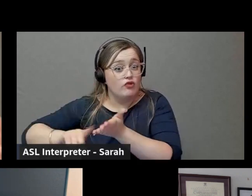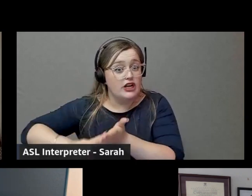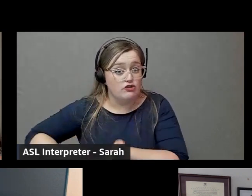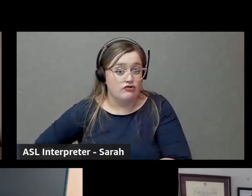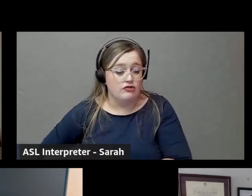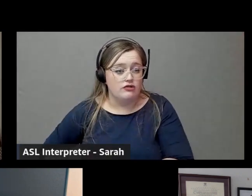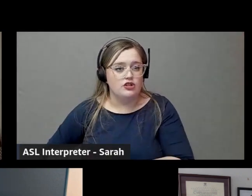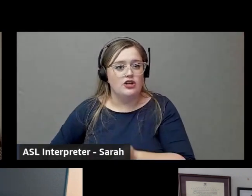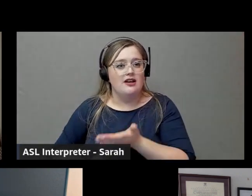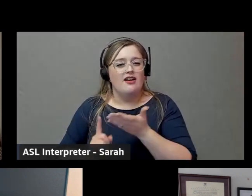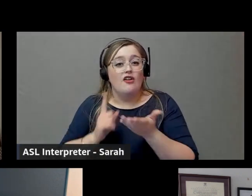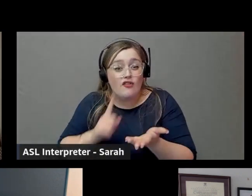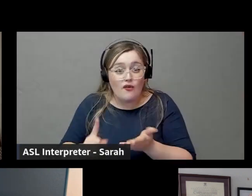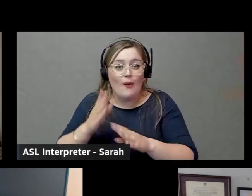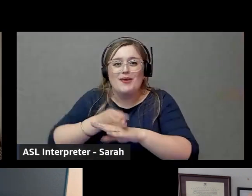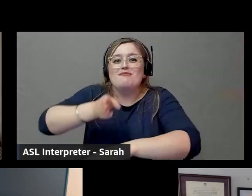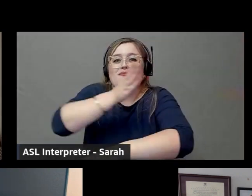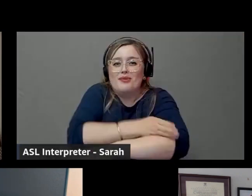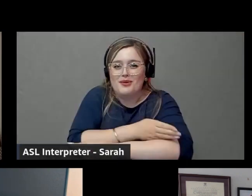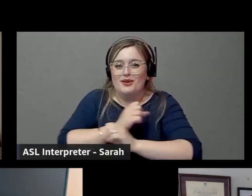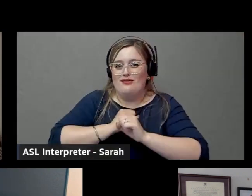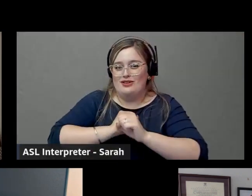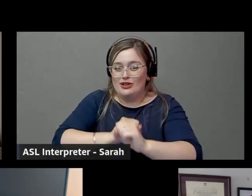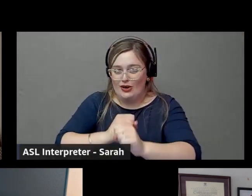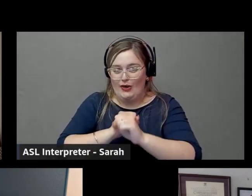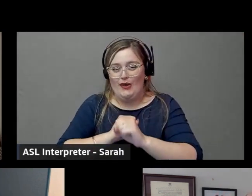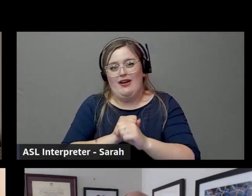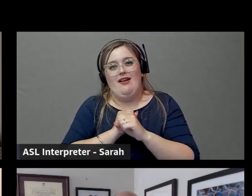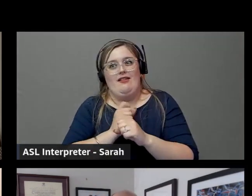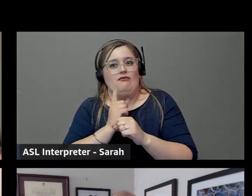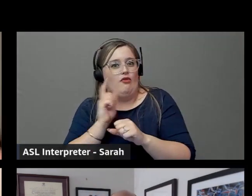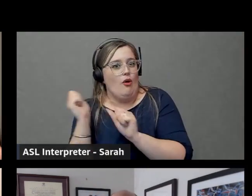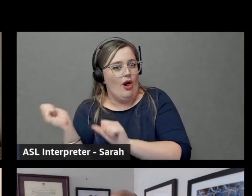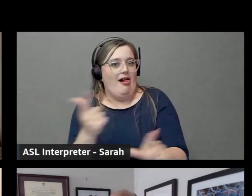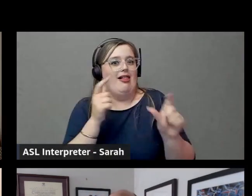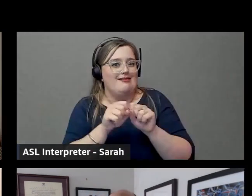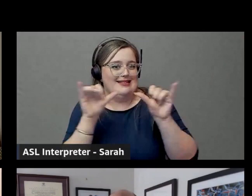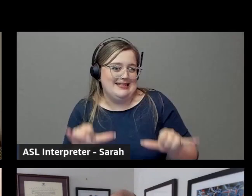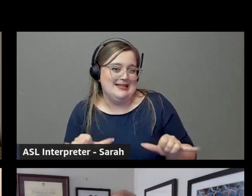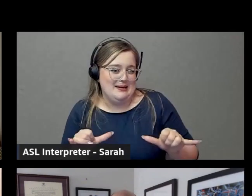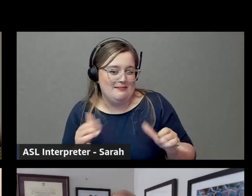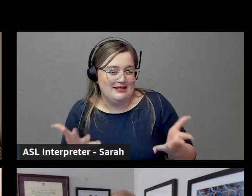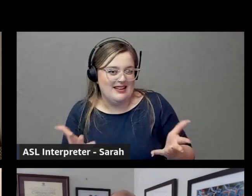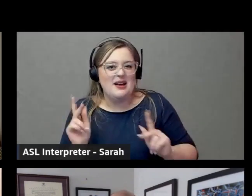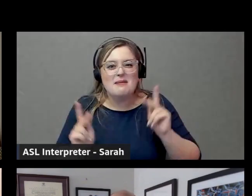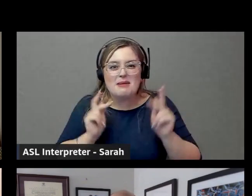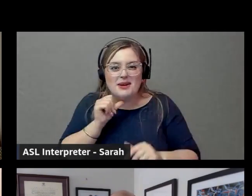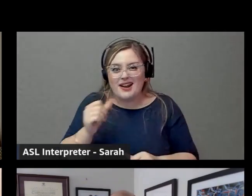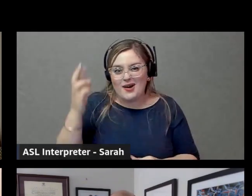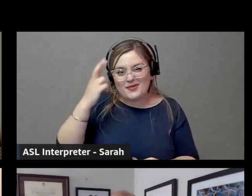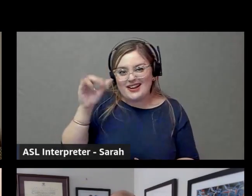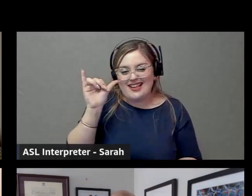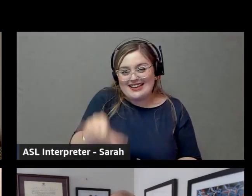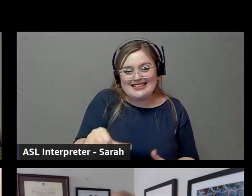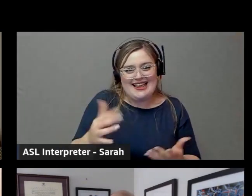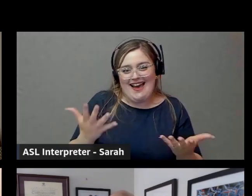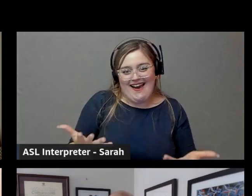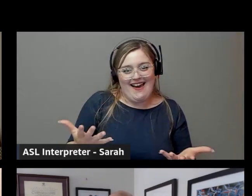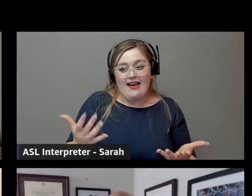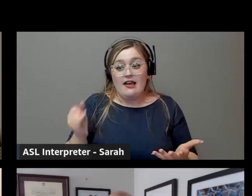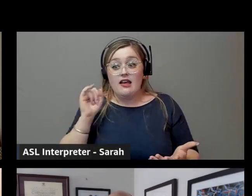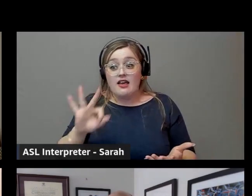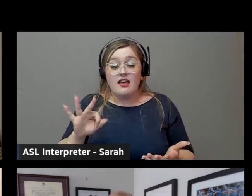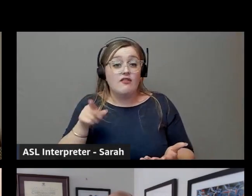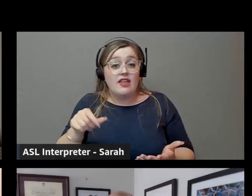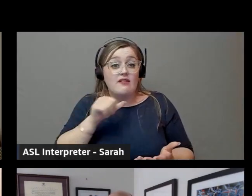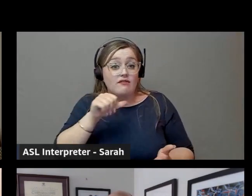but improve the security of all of these systems, right? I think people don't realize that necessarily. They may, if they haven't